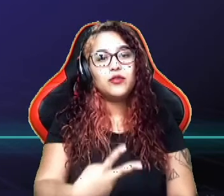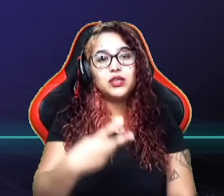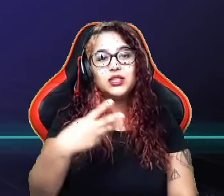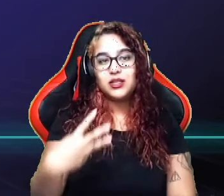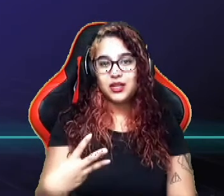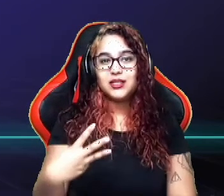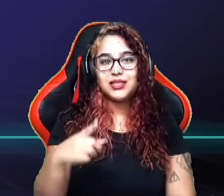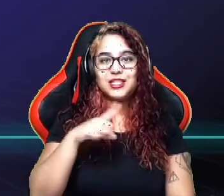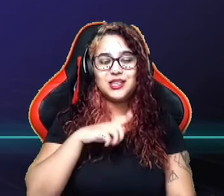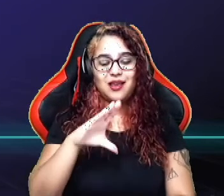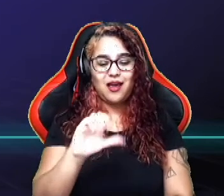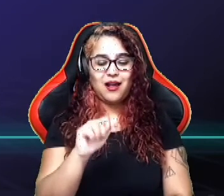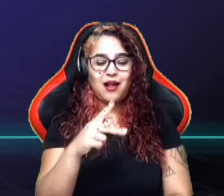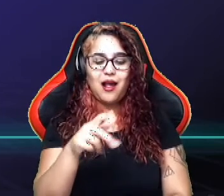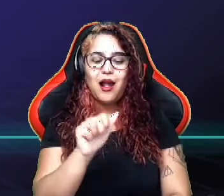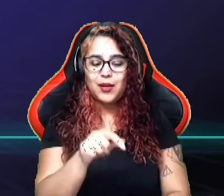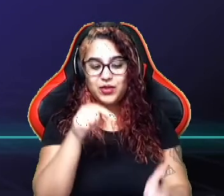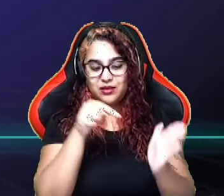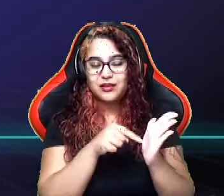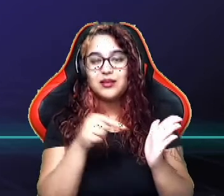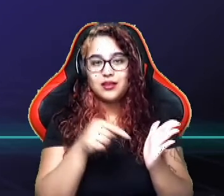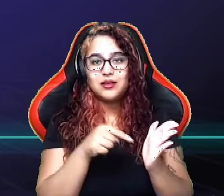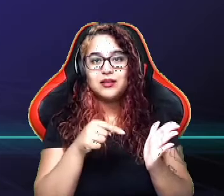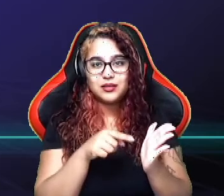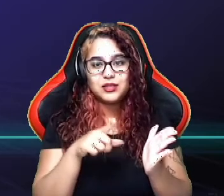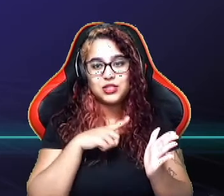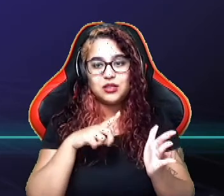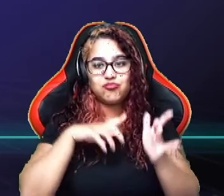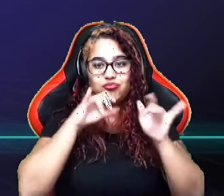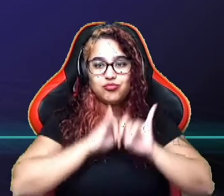number 23 edition, where they